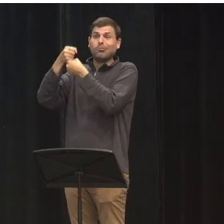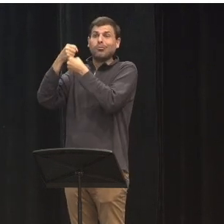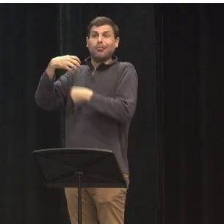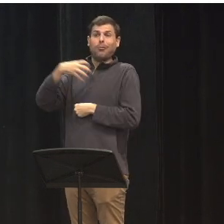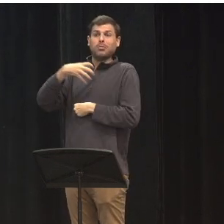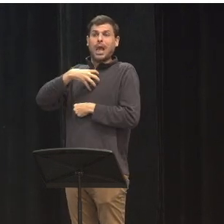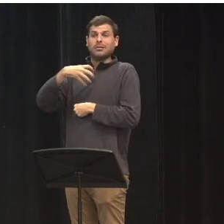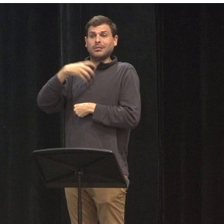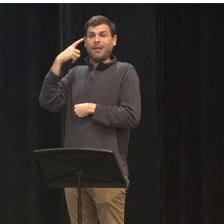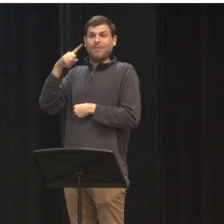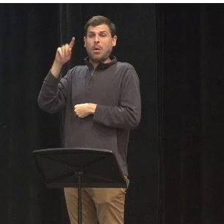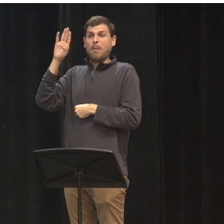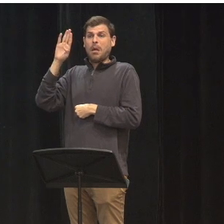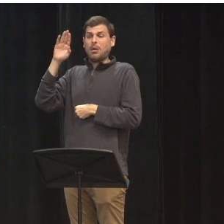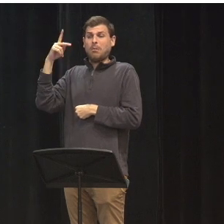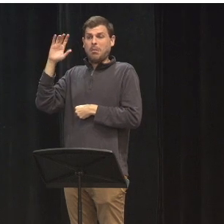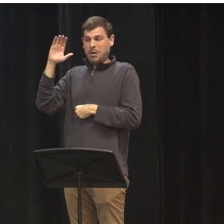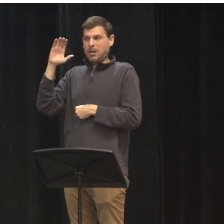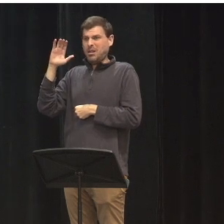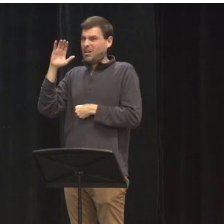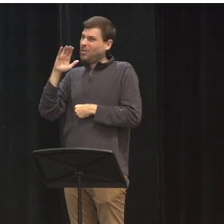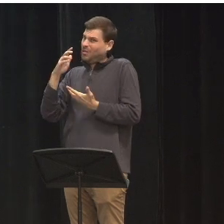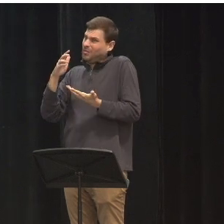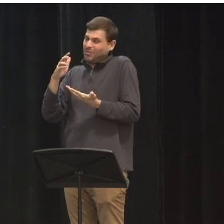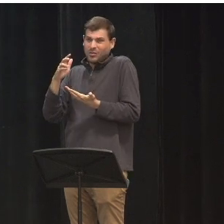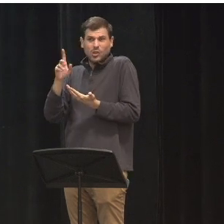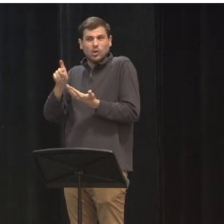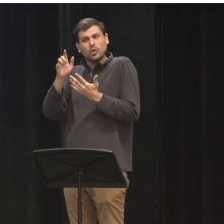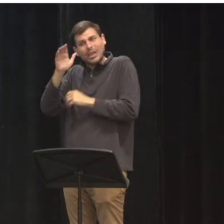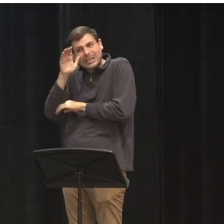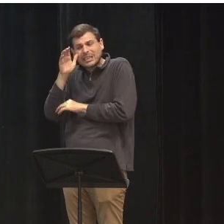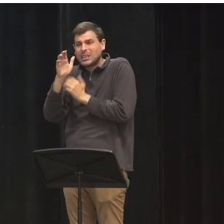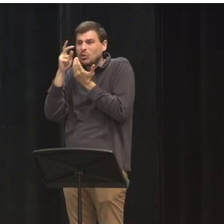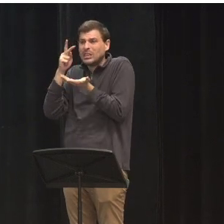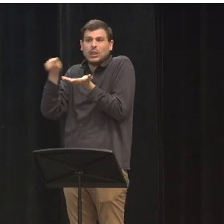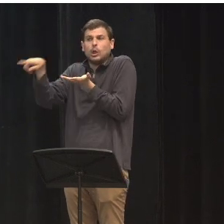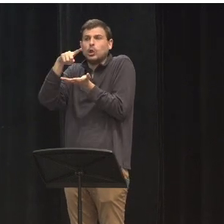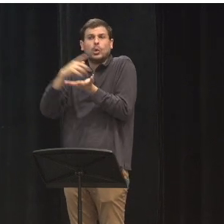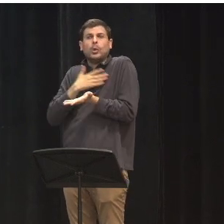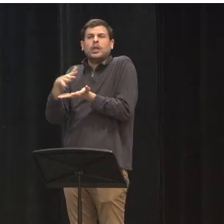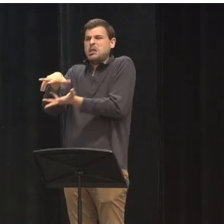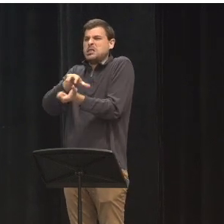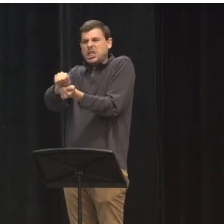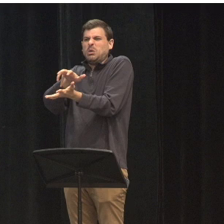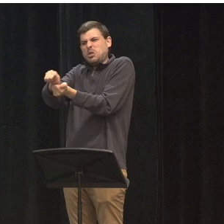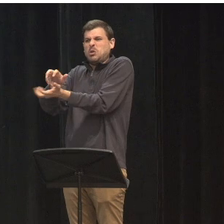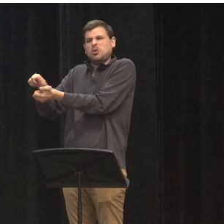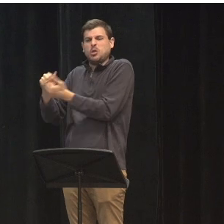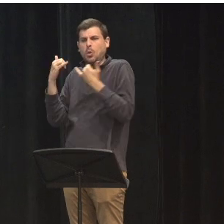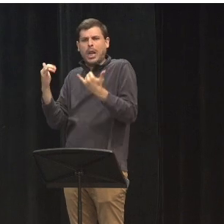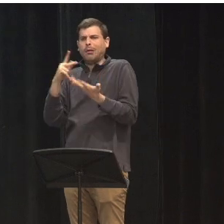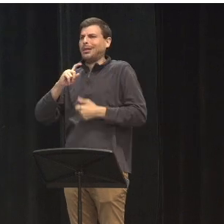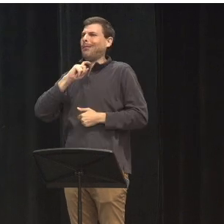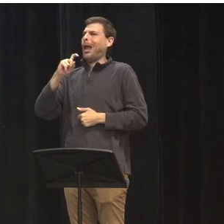was its demolition, and we've seen what is replaced now, this giant iron wall